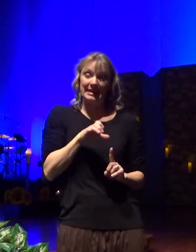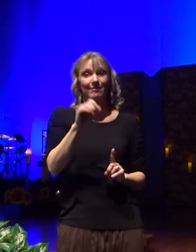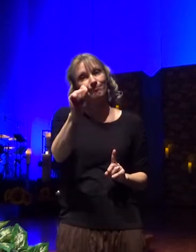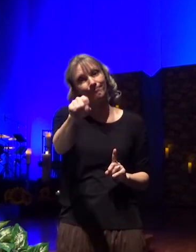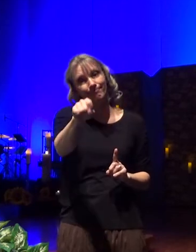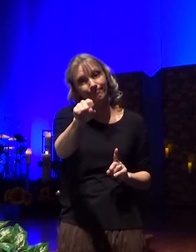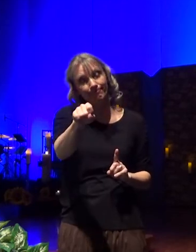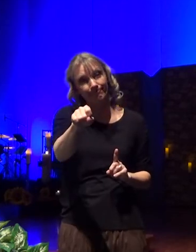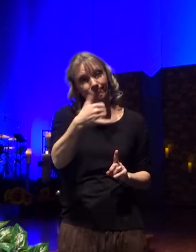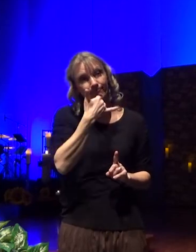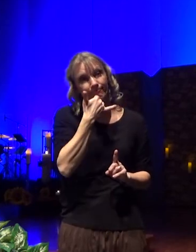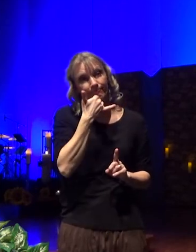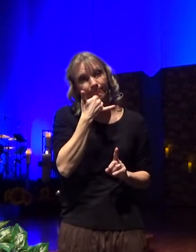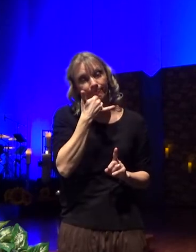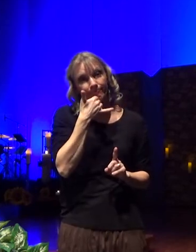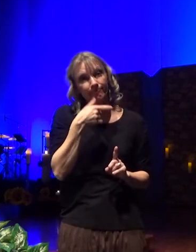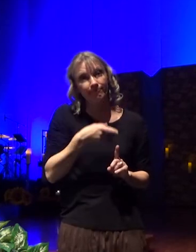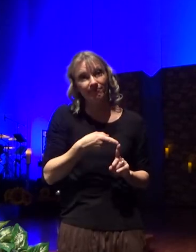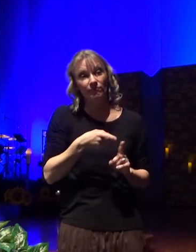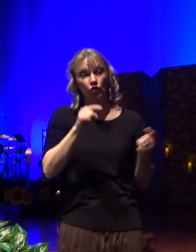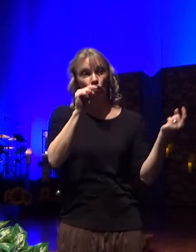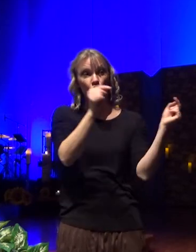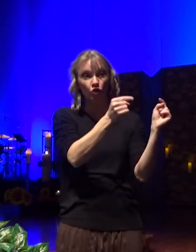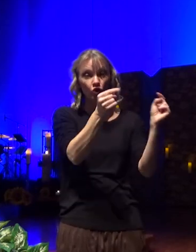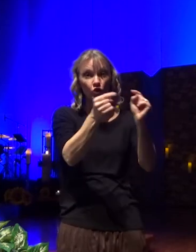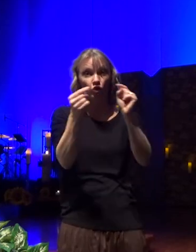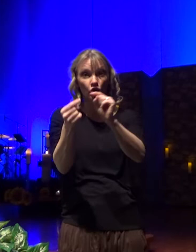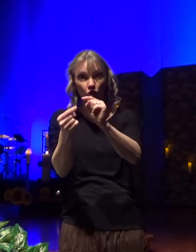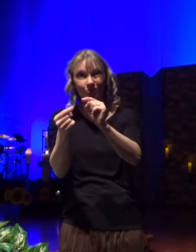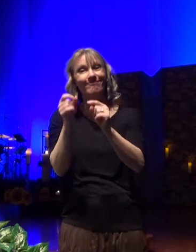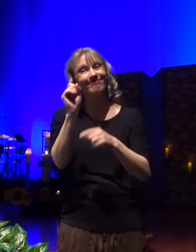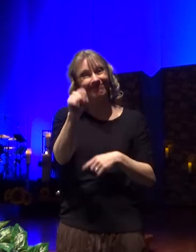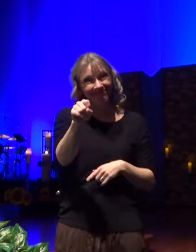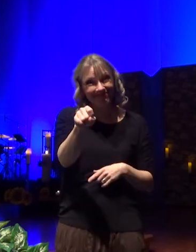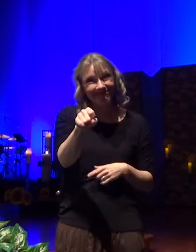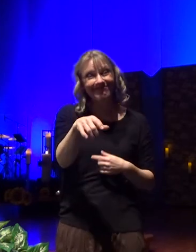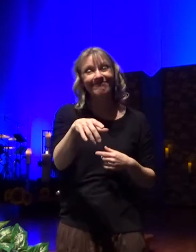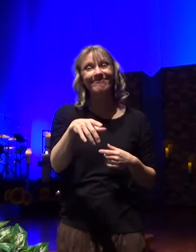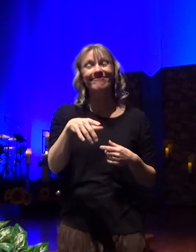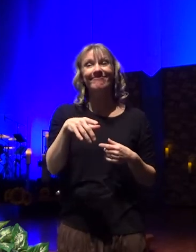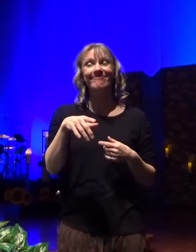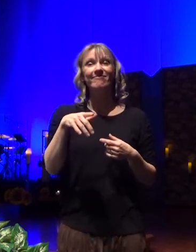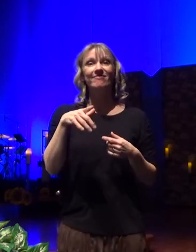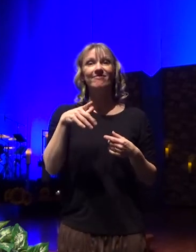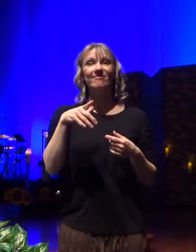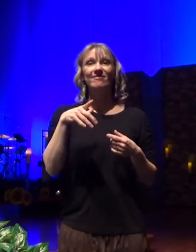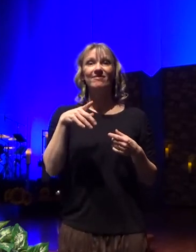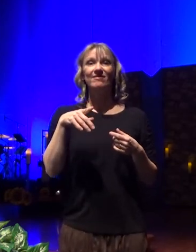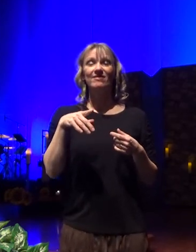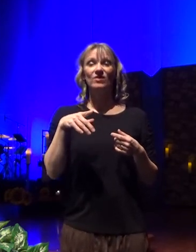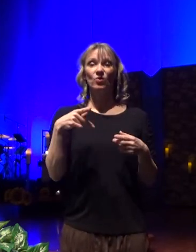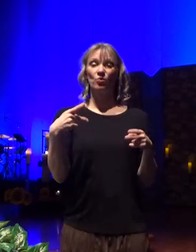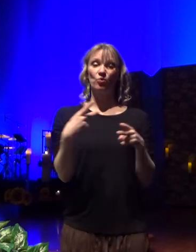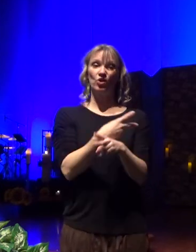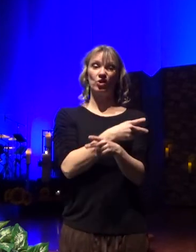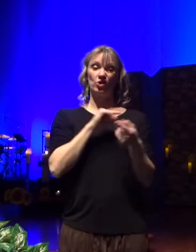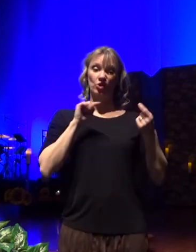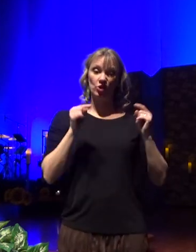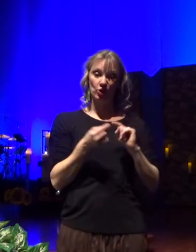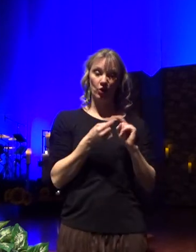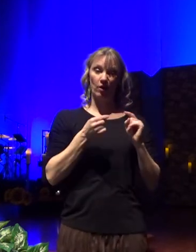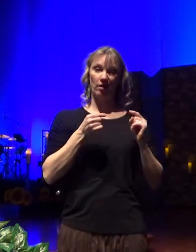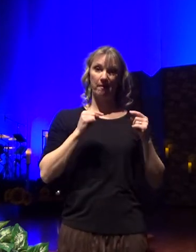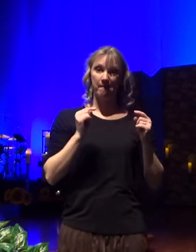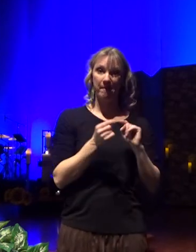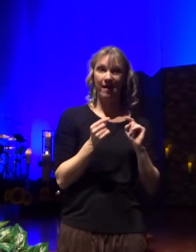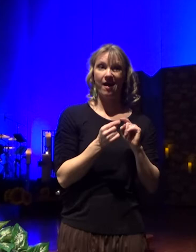did? Absolutely. Was it hurtful? Yes. Does it even add to the hurt and the pain